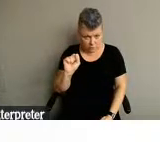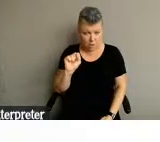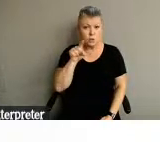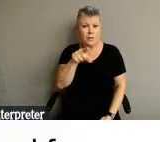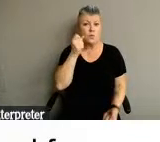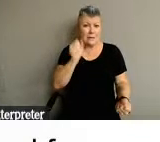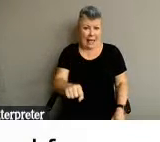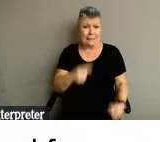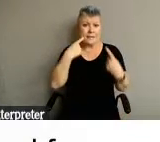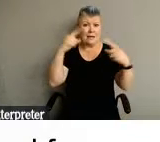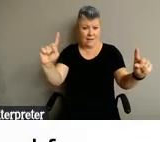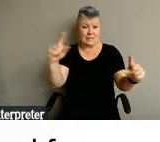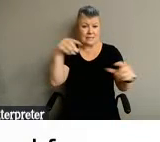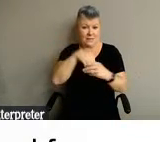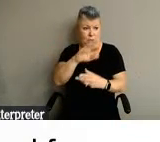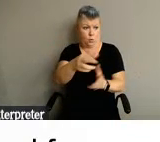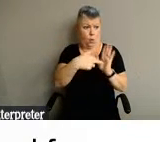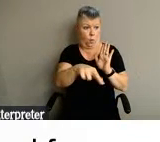role.